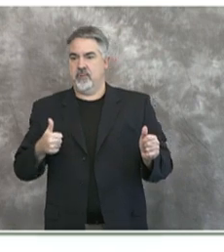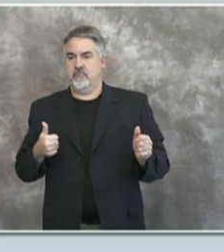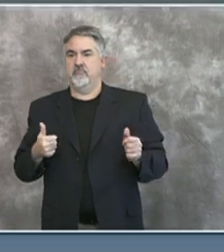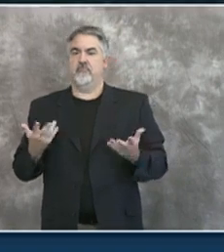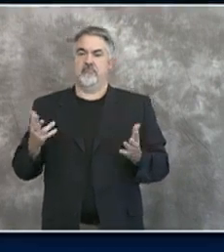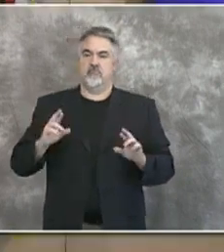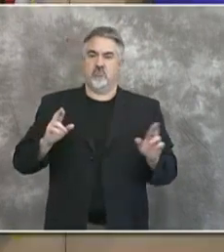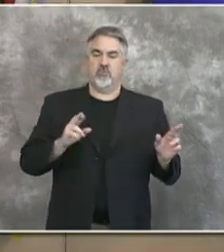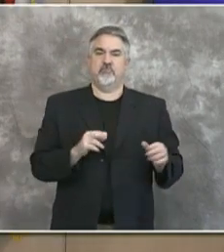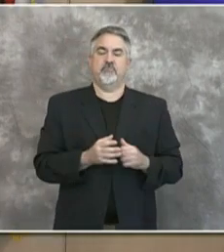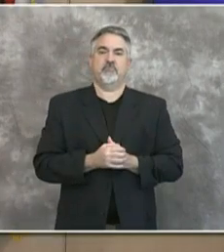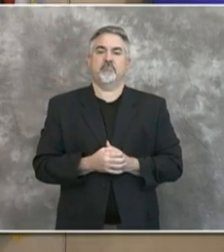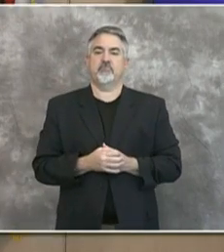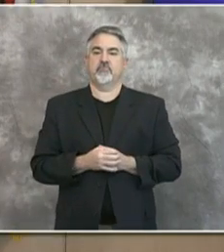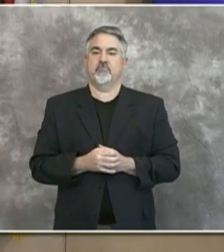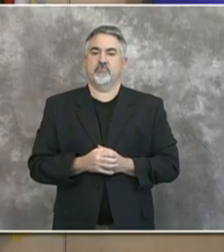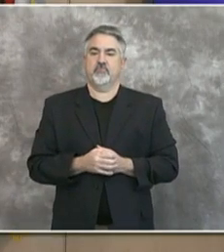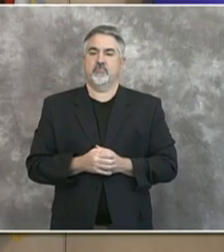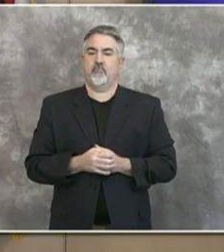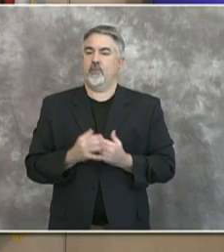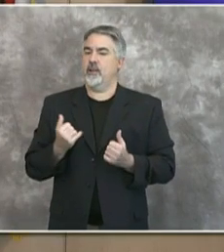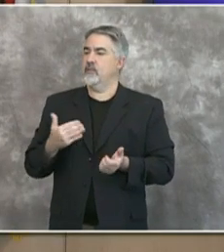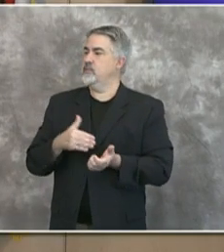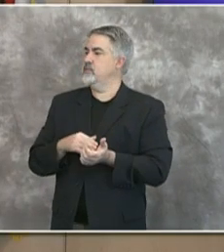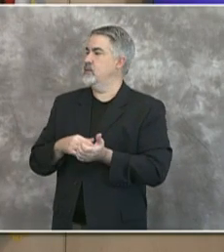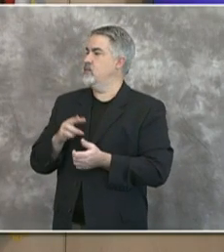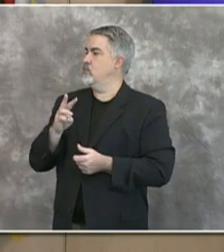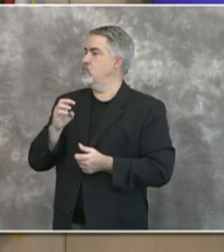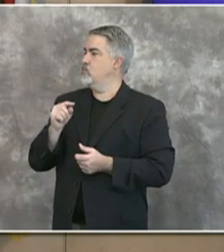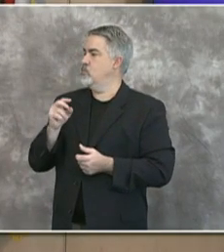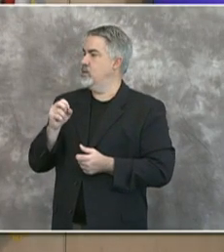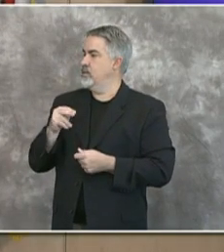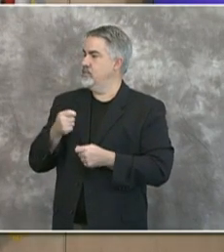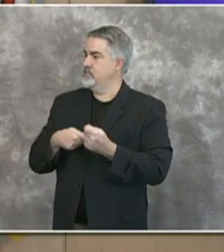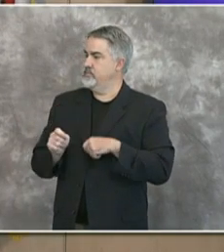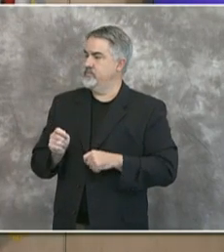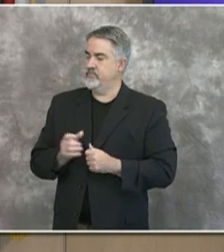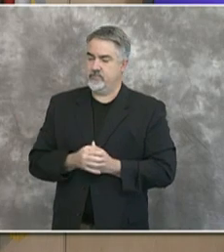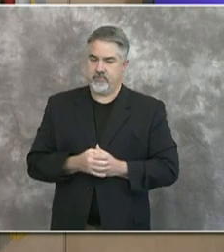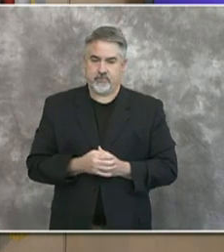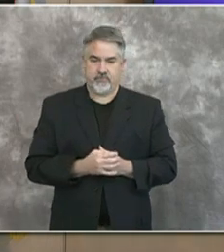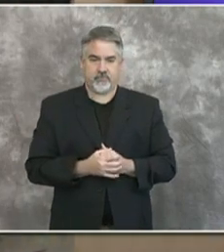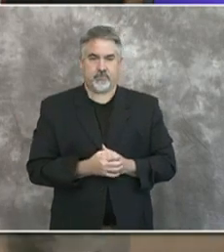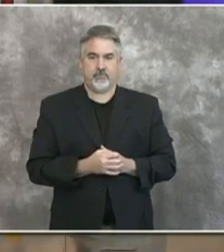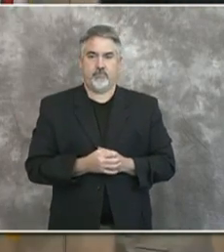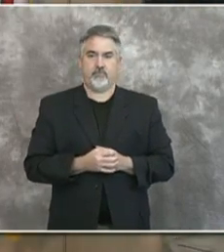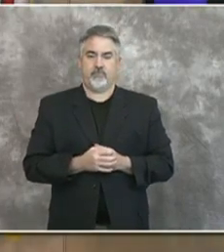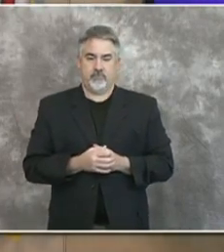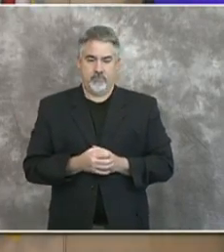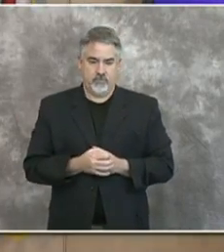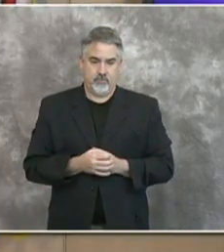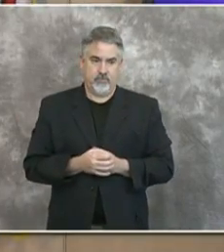it. With that, I will turn it over to Dr. Wilma Wooten for her Public Health Officer's report.